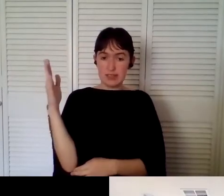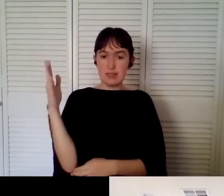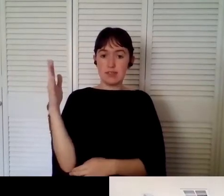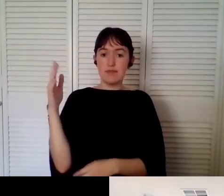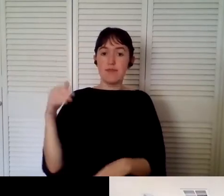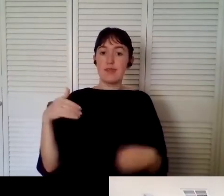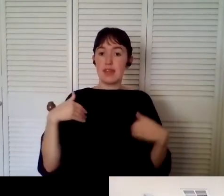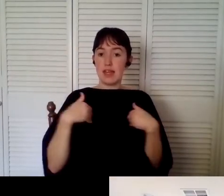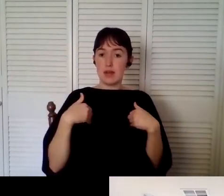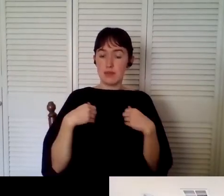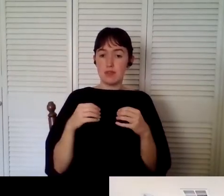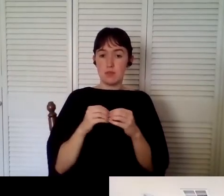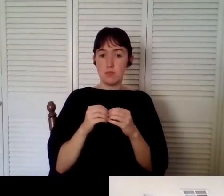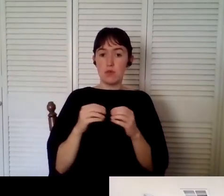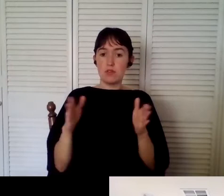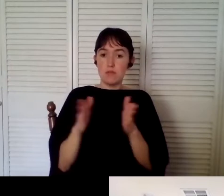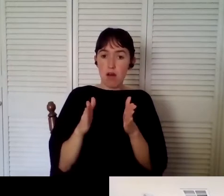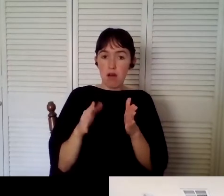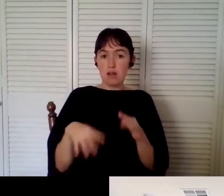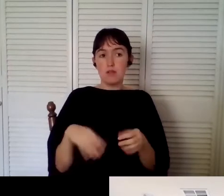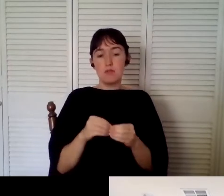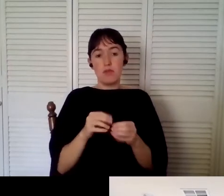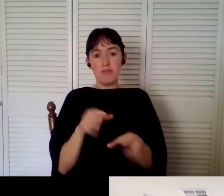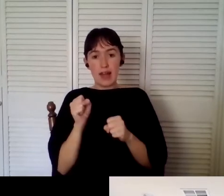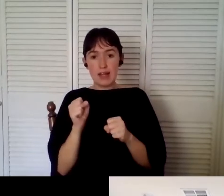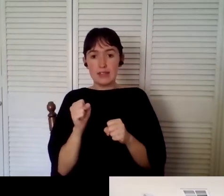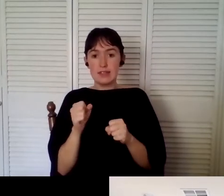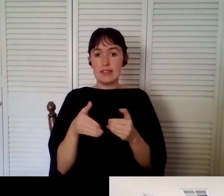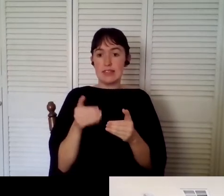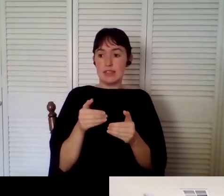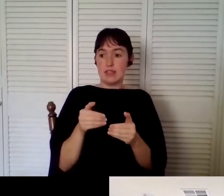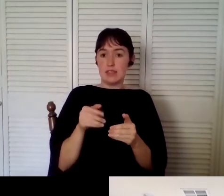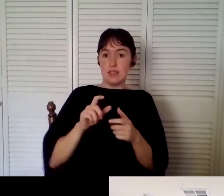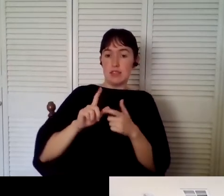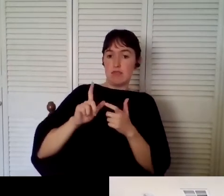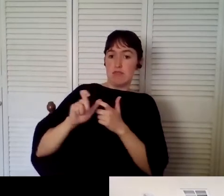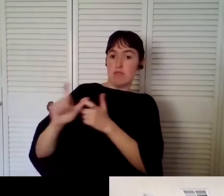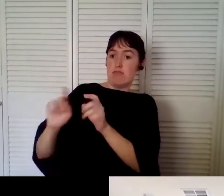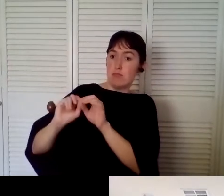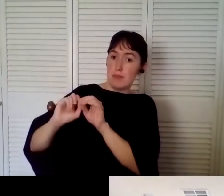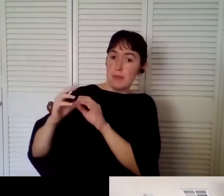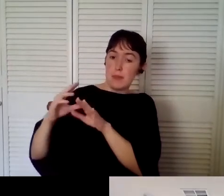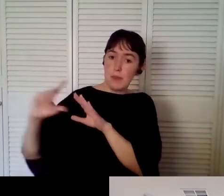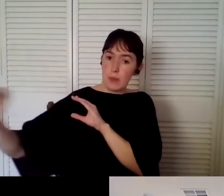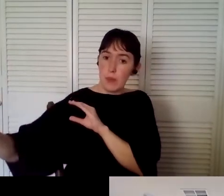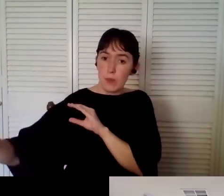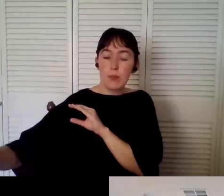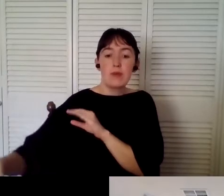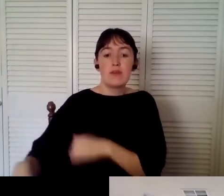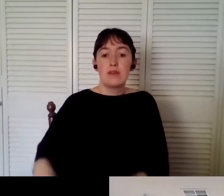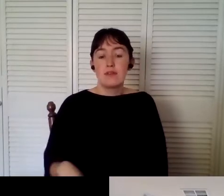smaller, faster, and more skittish. Right. So you have this dual problem of not having enough room, overhead room, to swing your